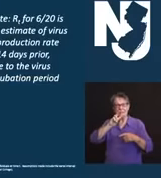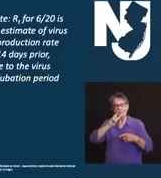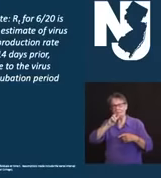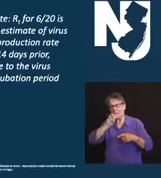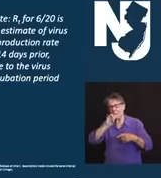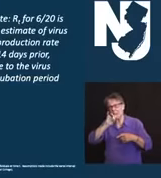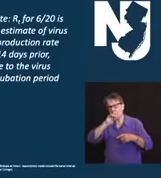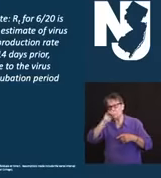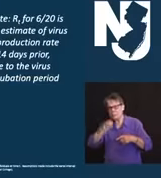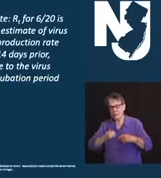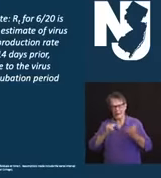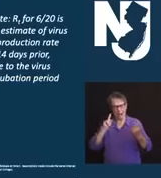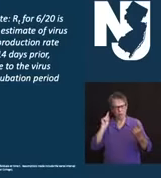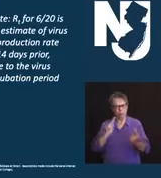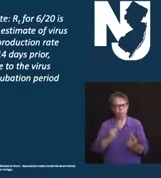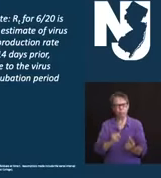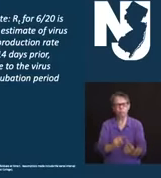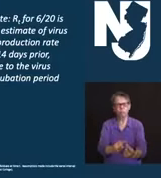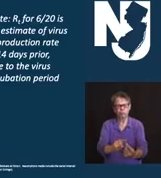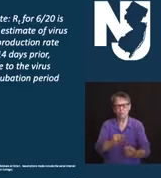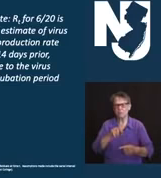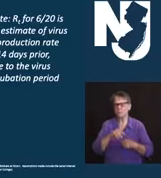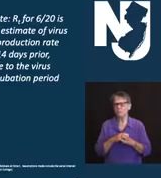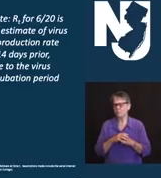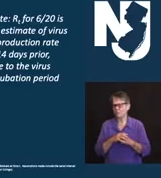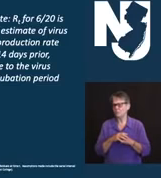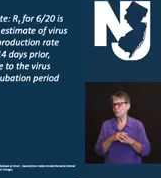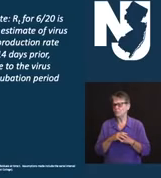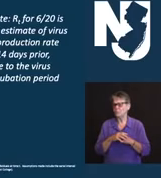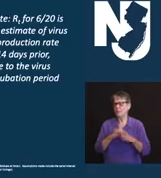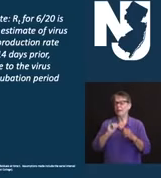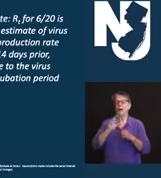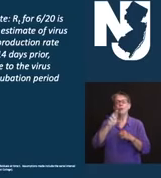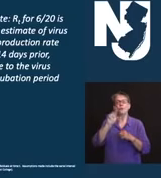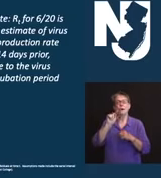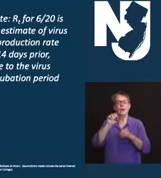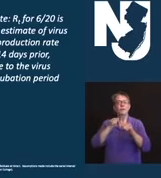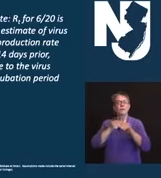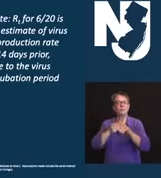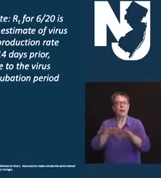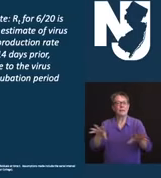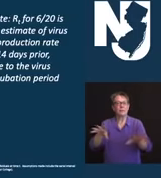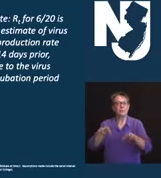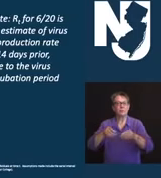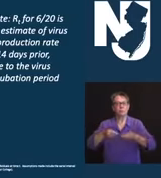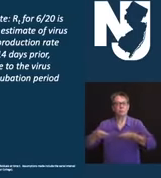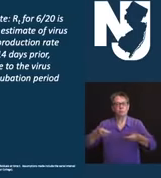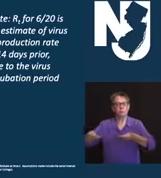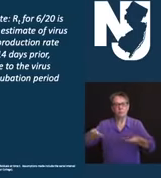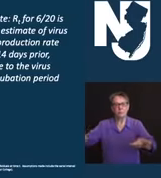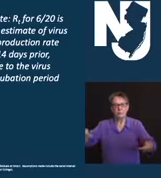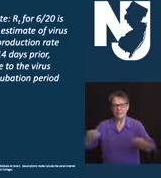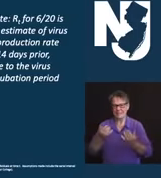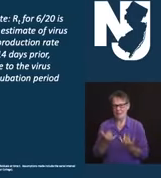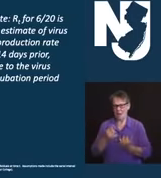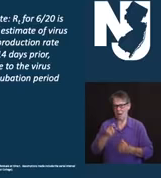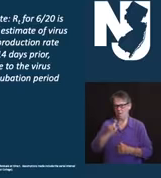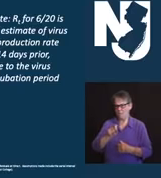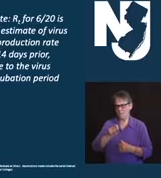our RT, stands at 0.76. And as we've discussed, this means that for every new positive test